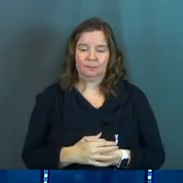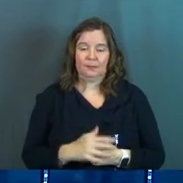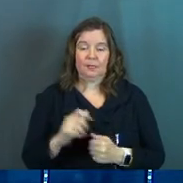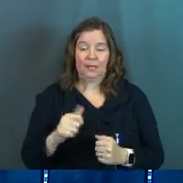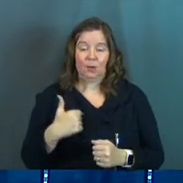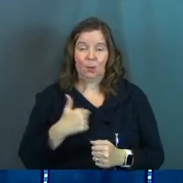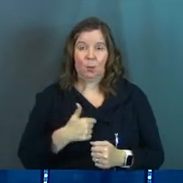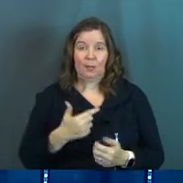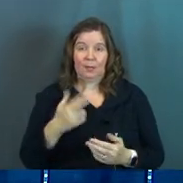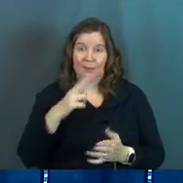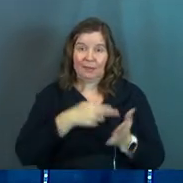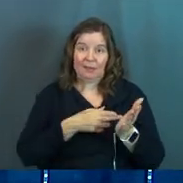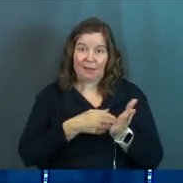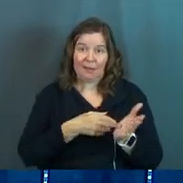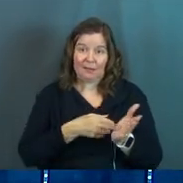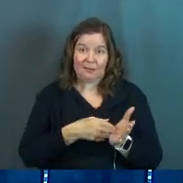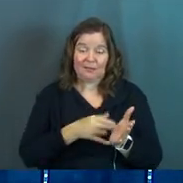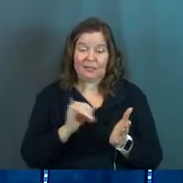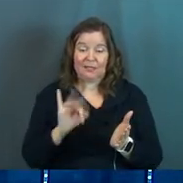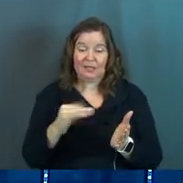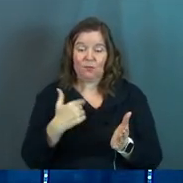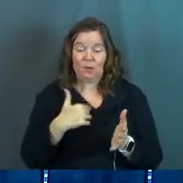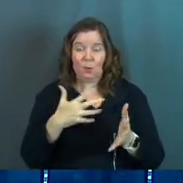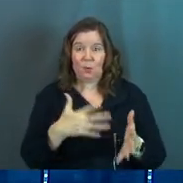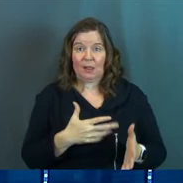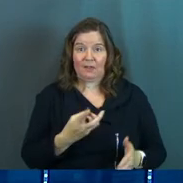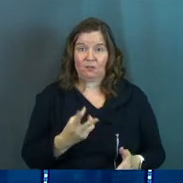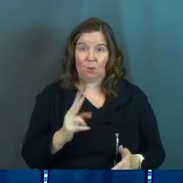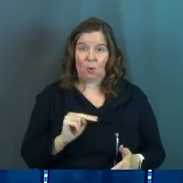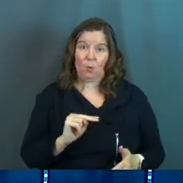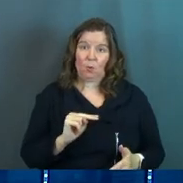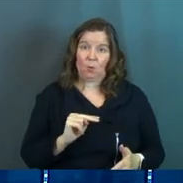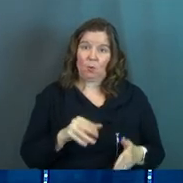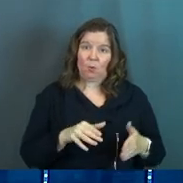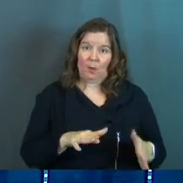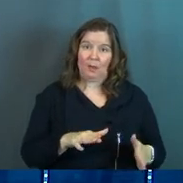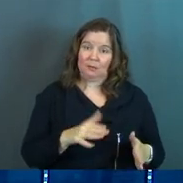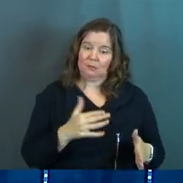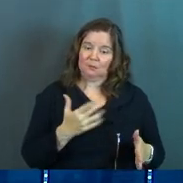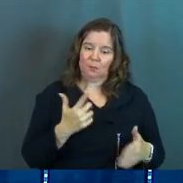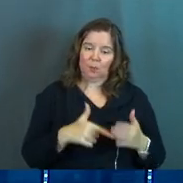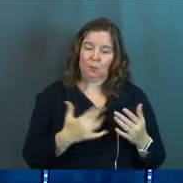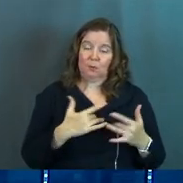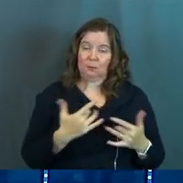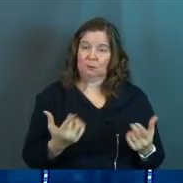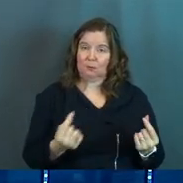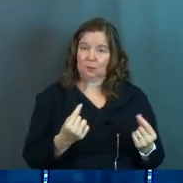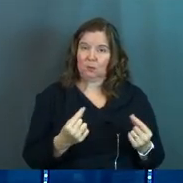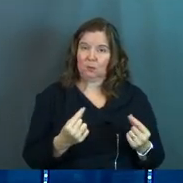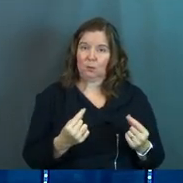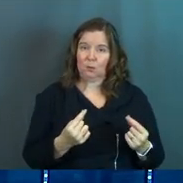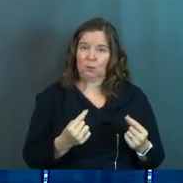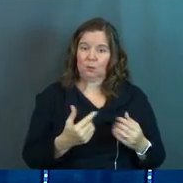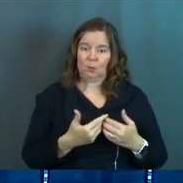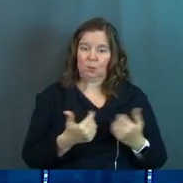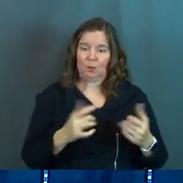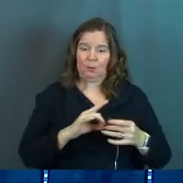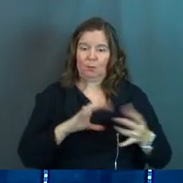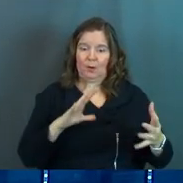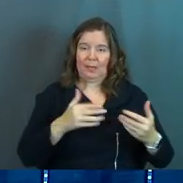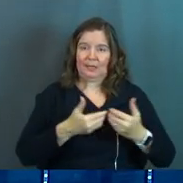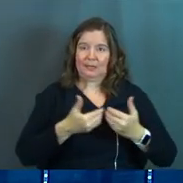could we be honest that if we were left to our own devices, what we would do is we would break and separate so